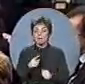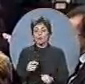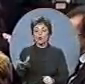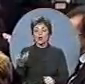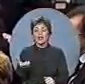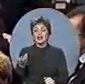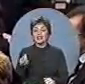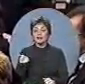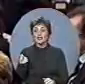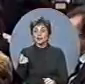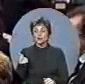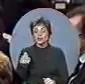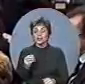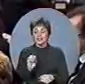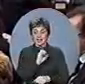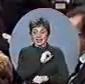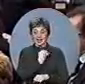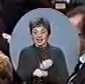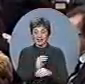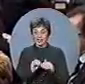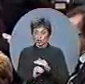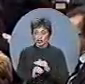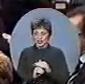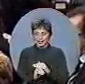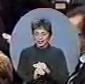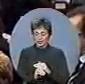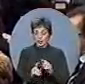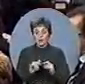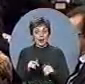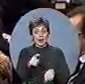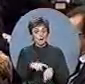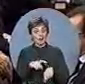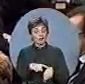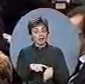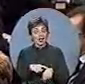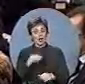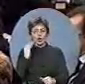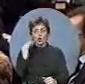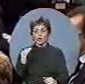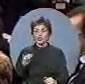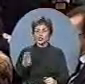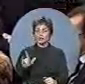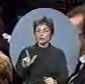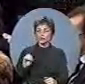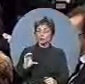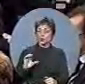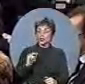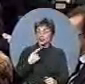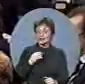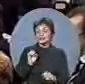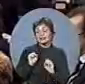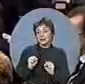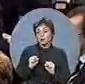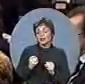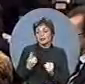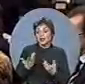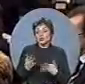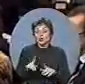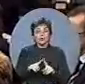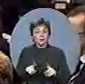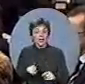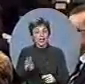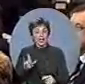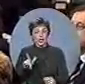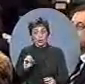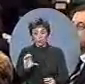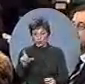our changes to energy trusts. At the same time, the Bloc leader says this